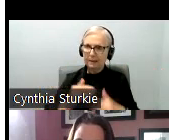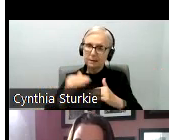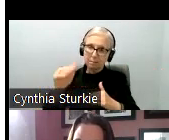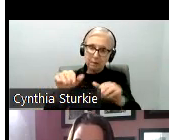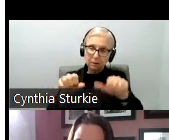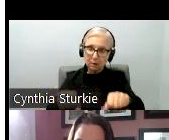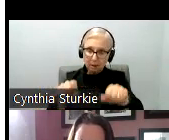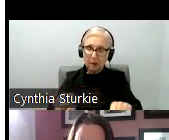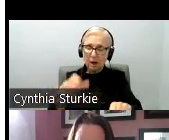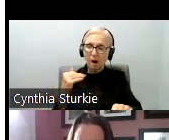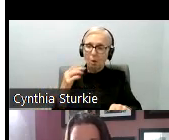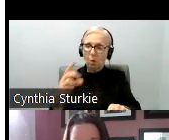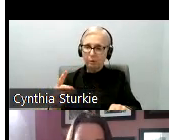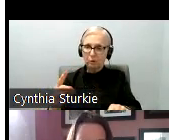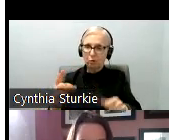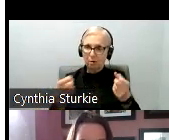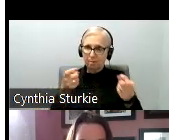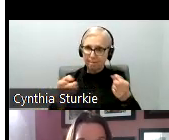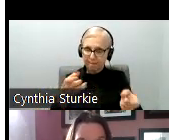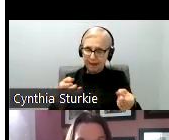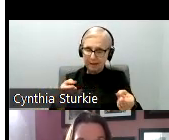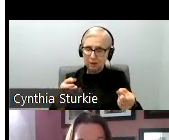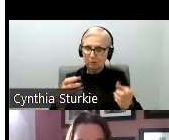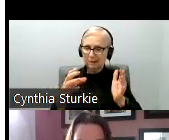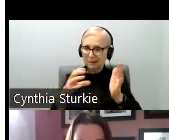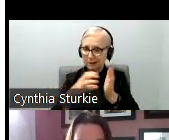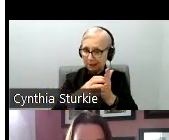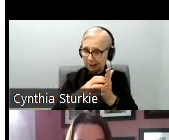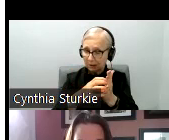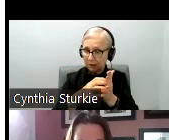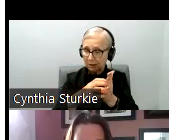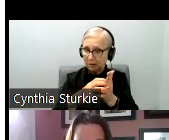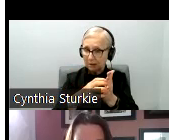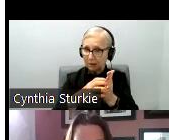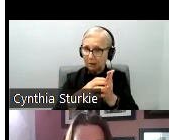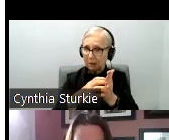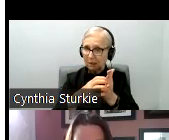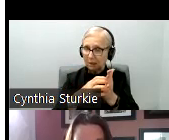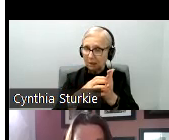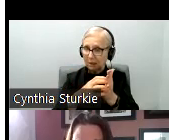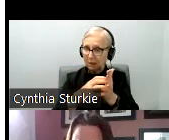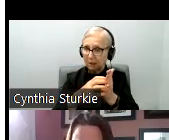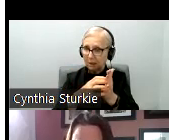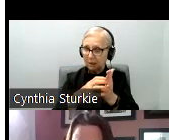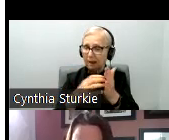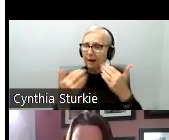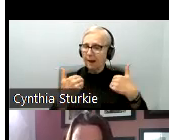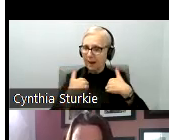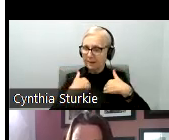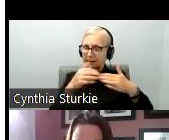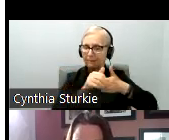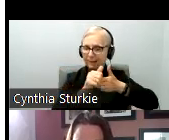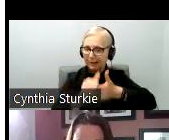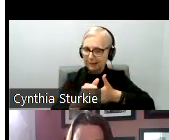withdrawal management section, and I might toggle back and look when we move into the next section to be sure, but does have some guidance around